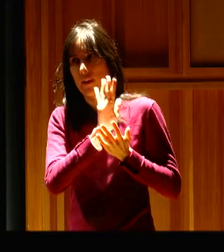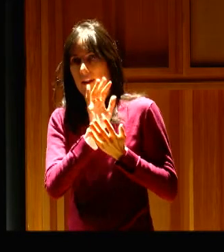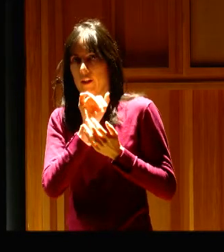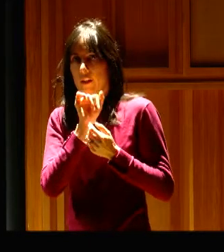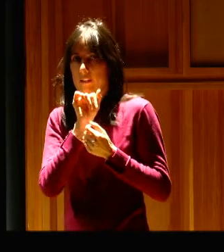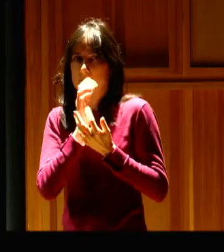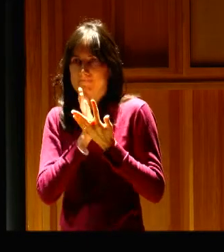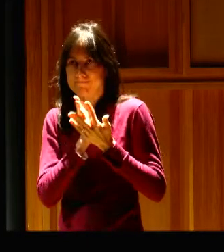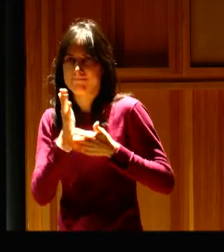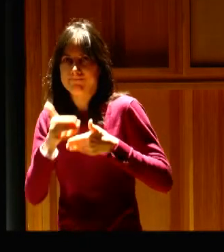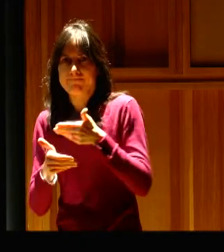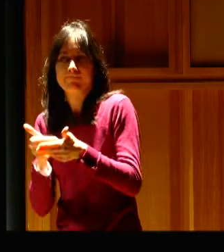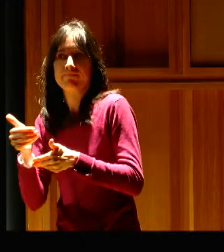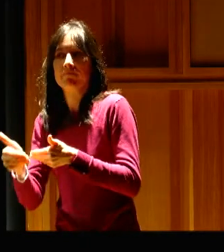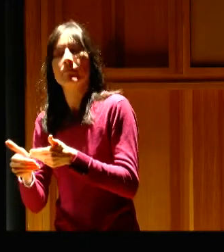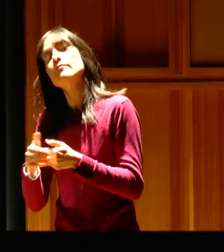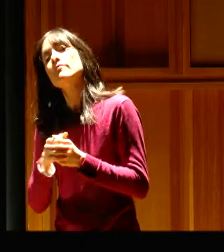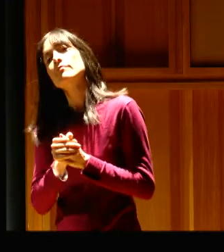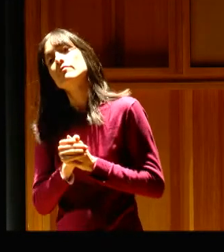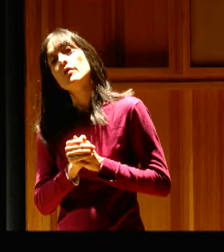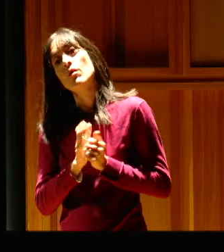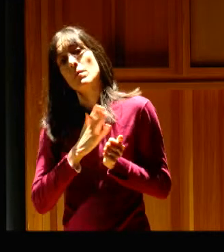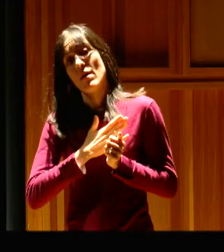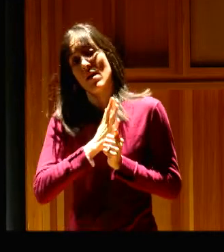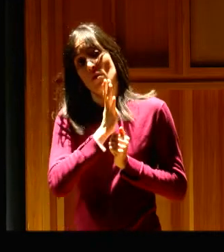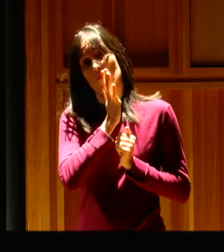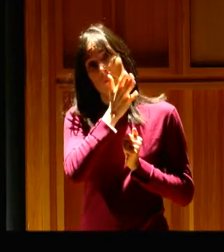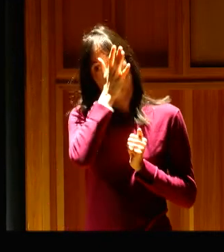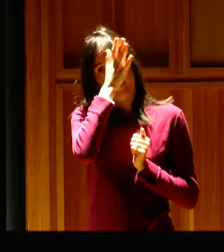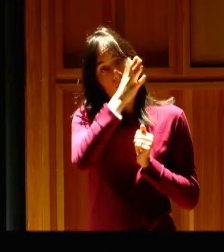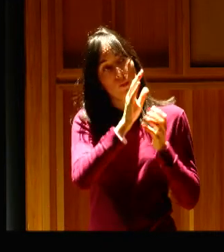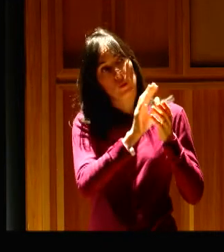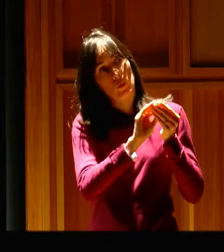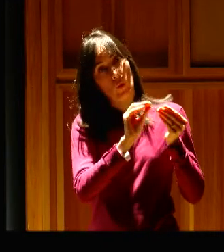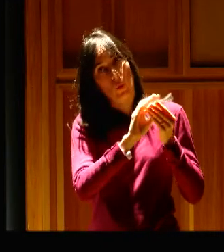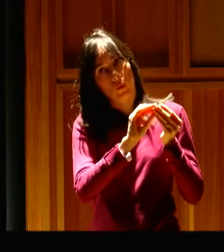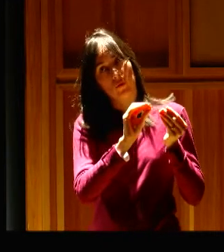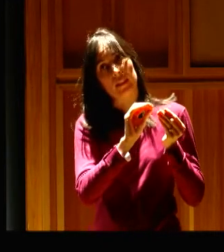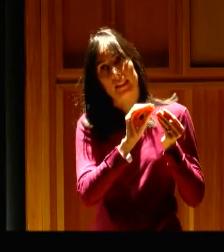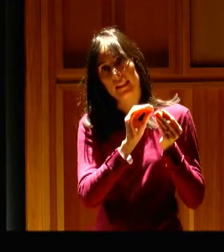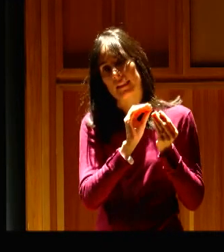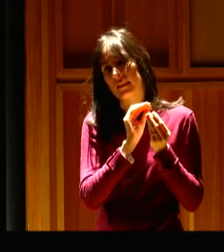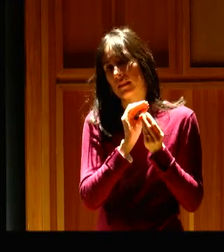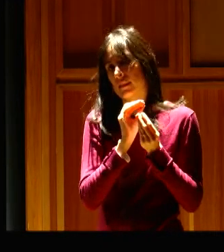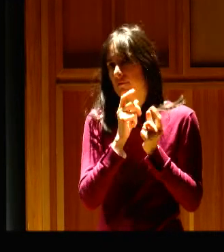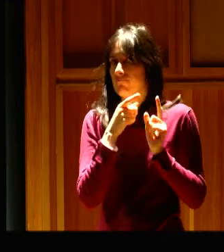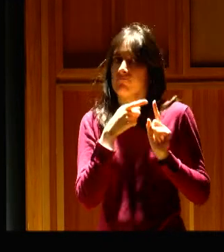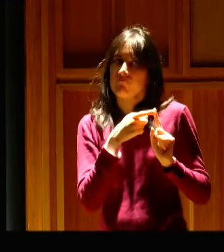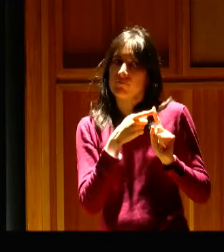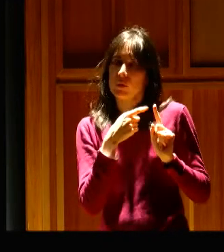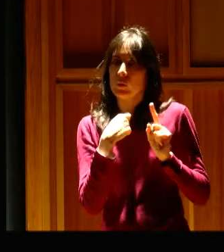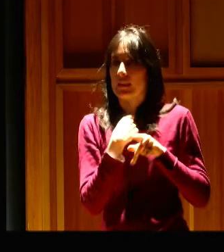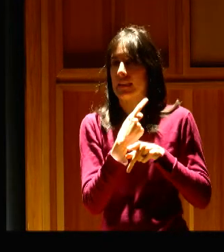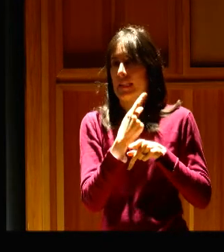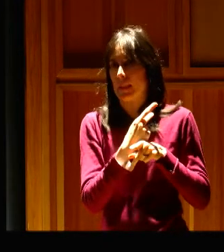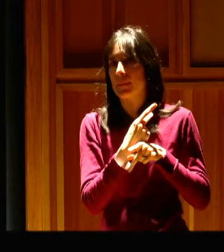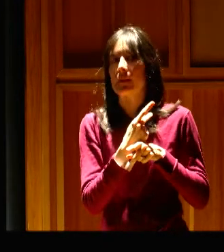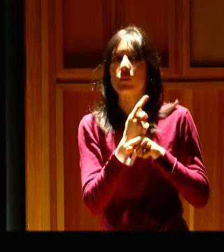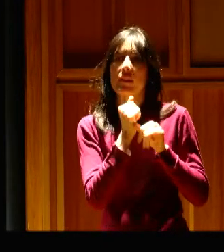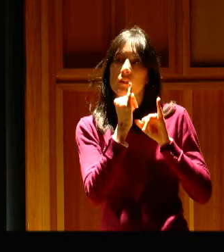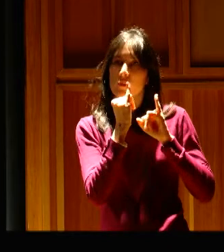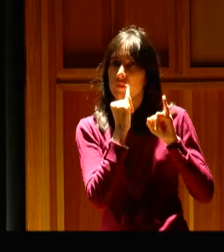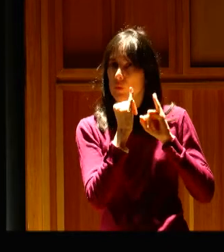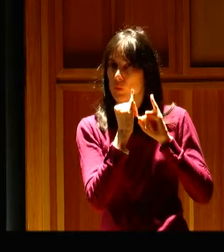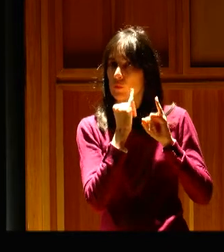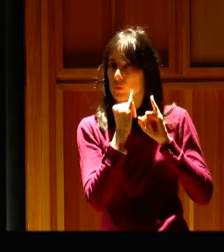My grandparents' story was archived and documented in a visual history, interviews